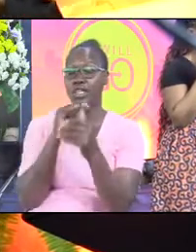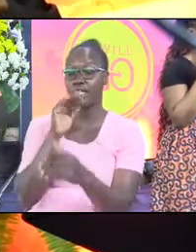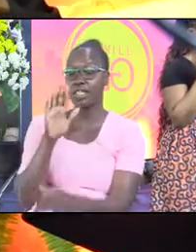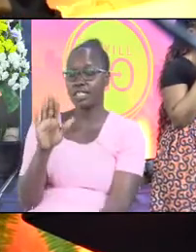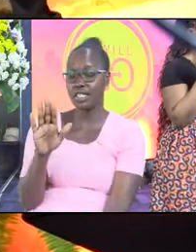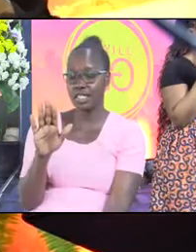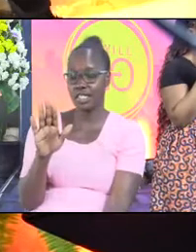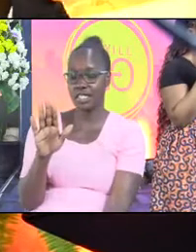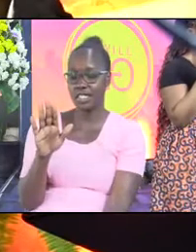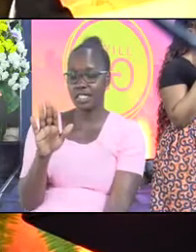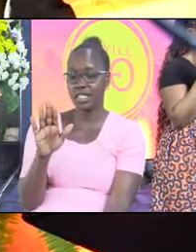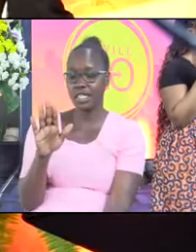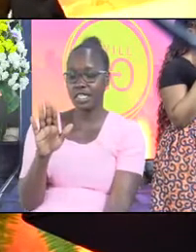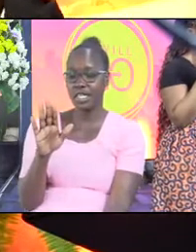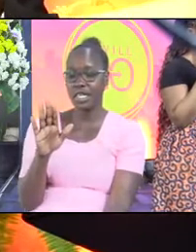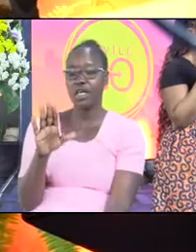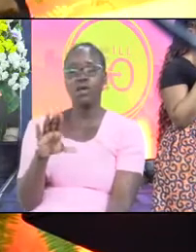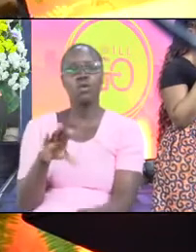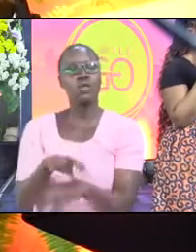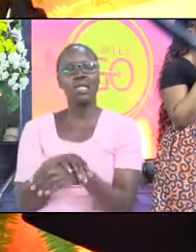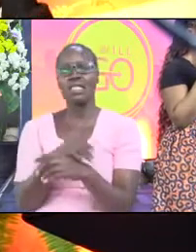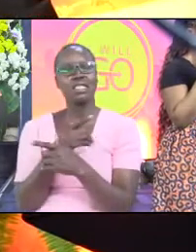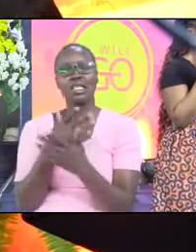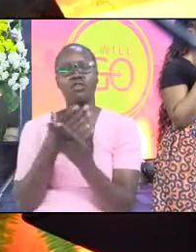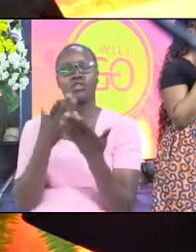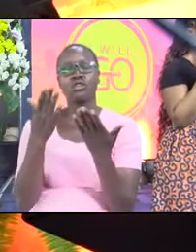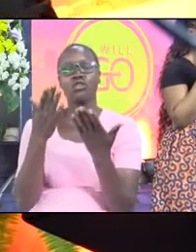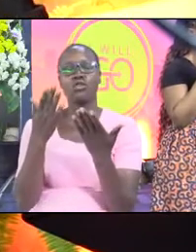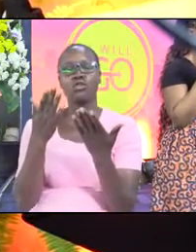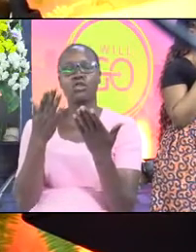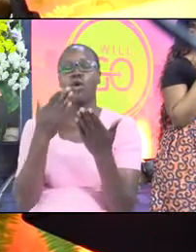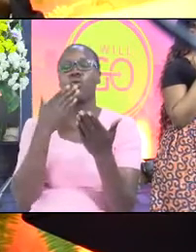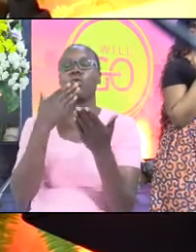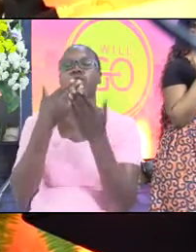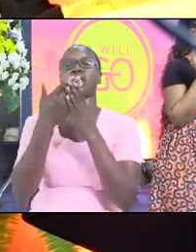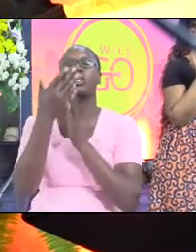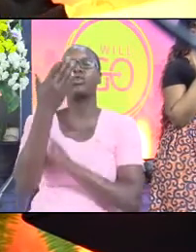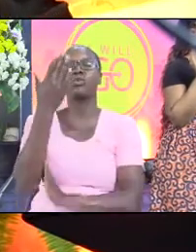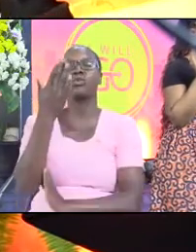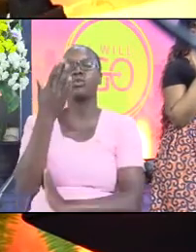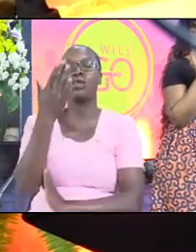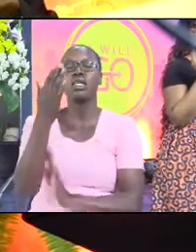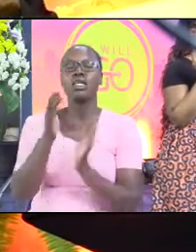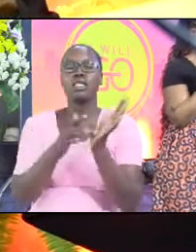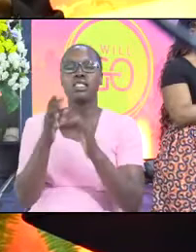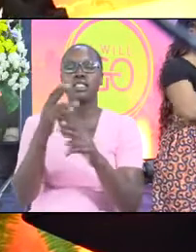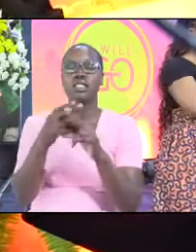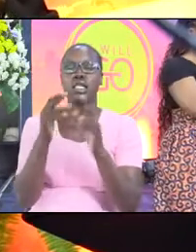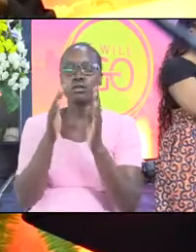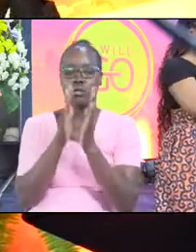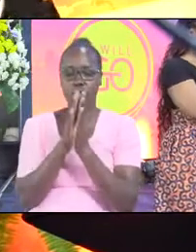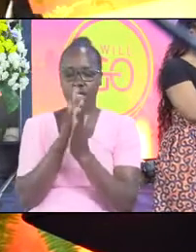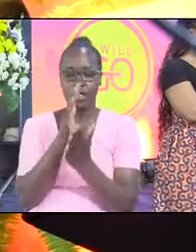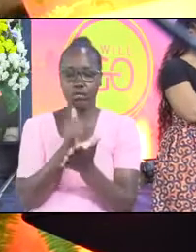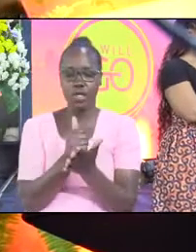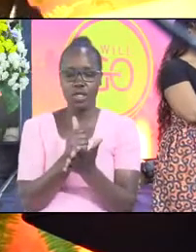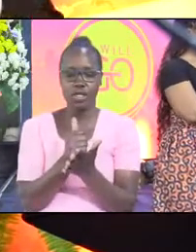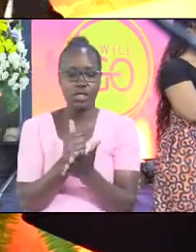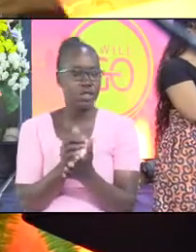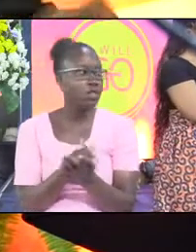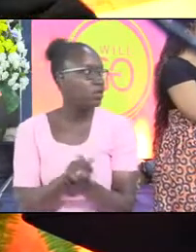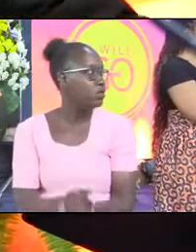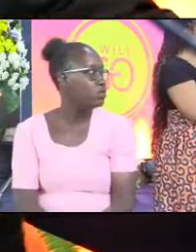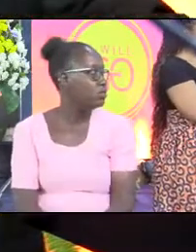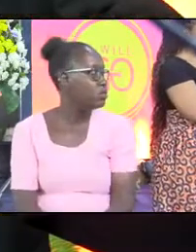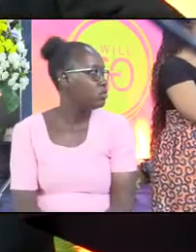is. We can't match him, Lord, but you can. We thank you. In Jesus' name, amen. And by the way,